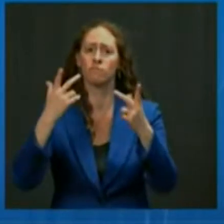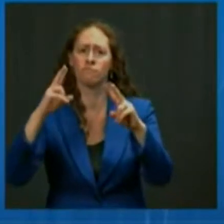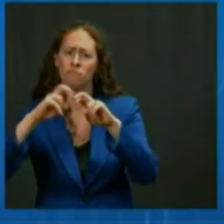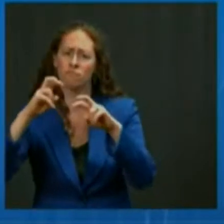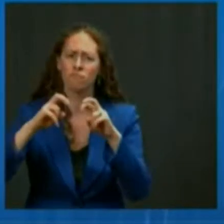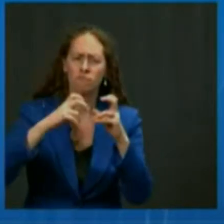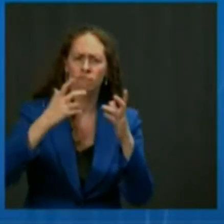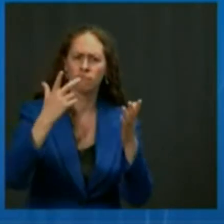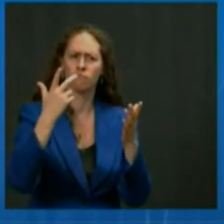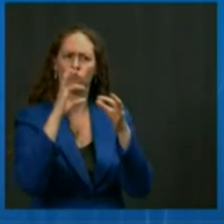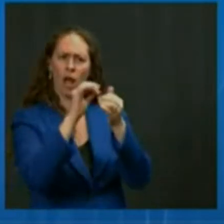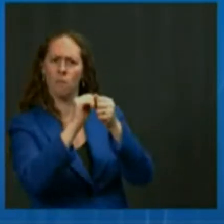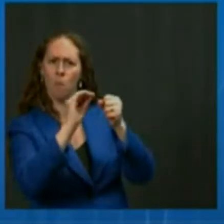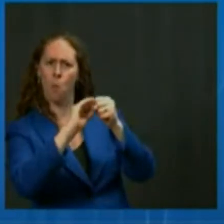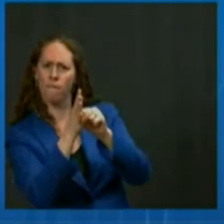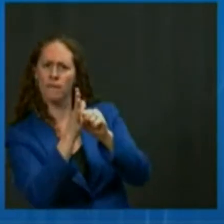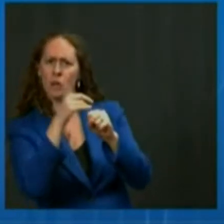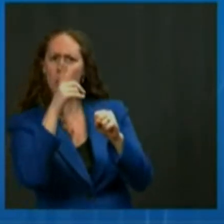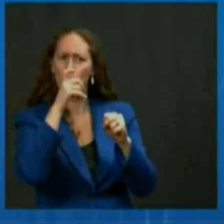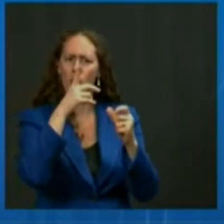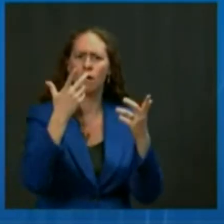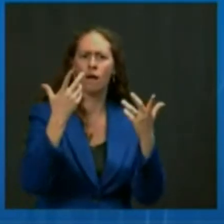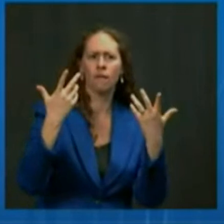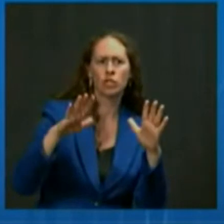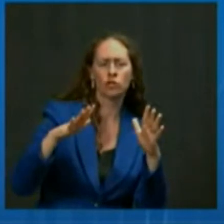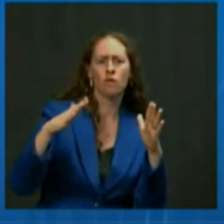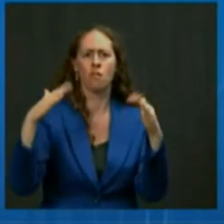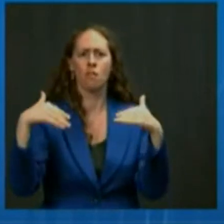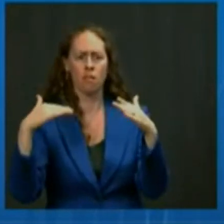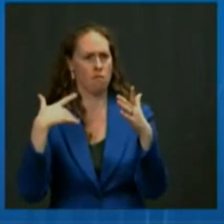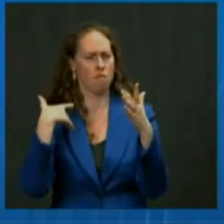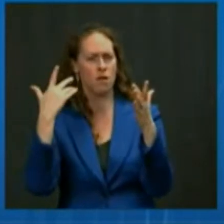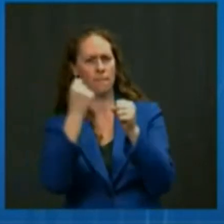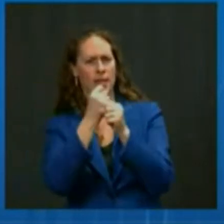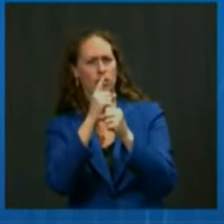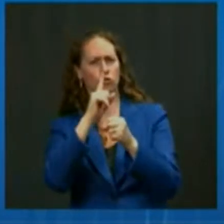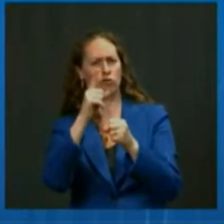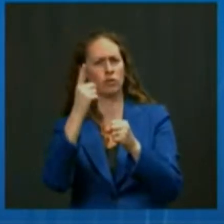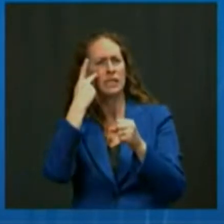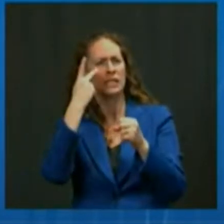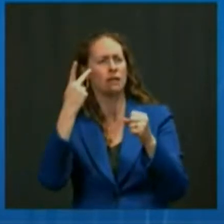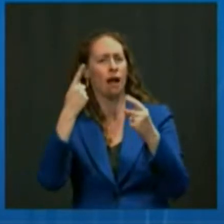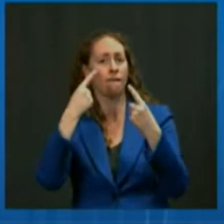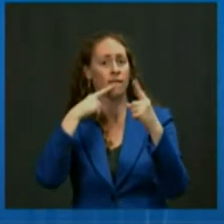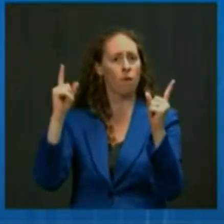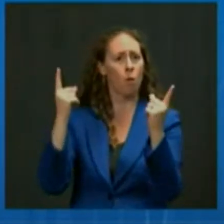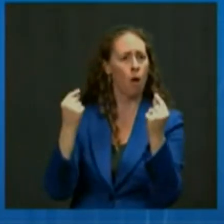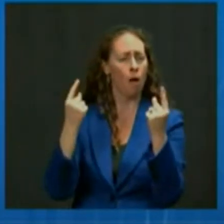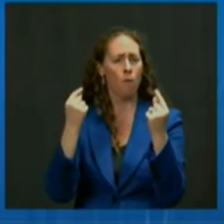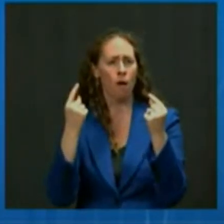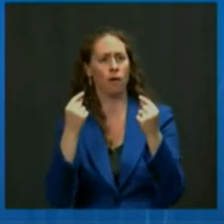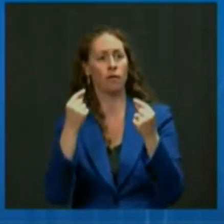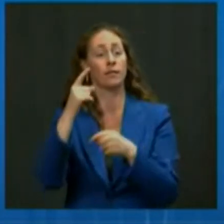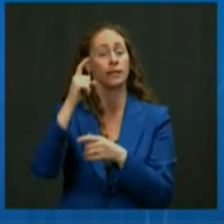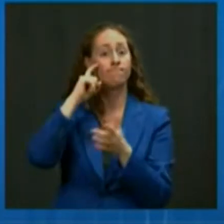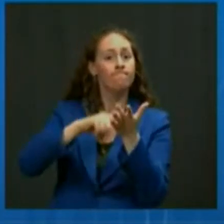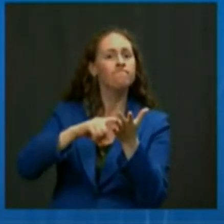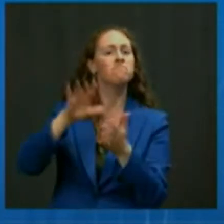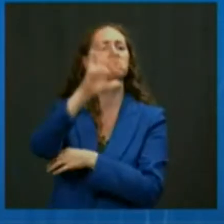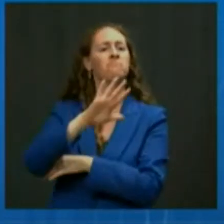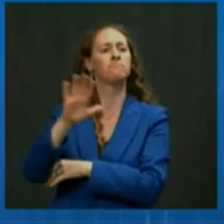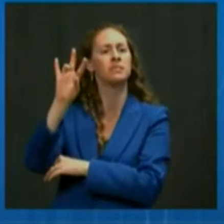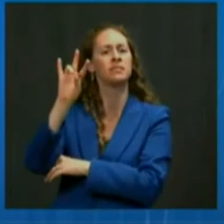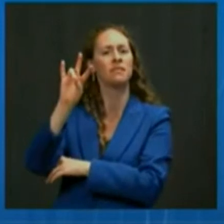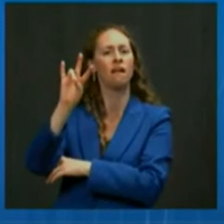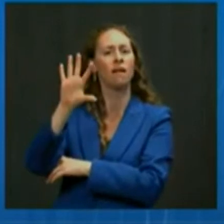data demonstrate that vaccine effectiveness declined over time from 75% in March to 53% as